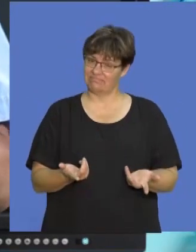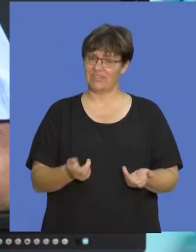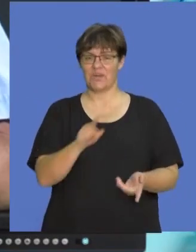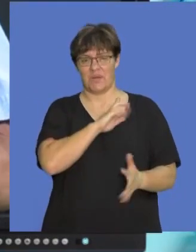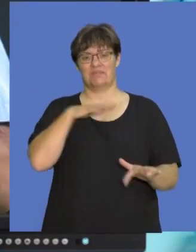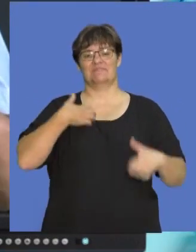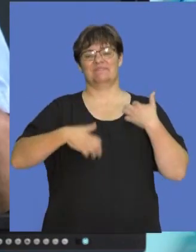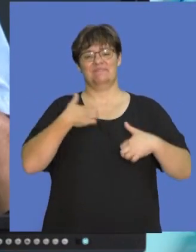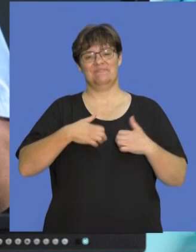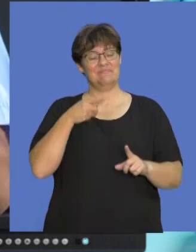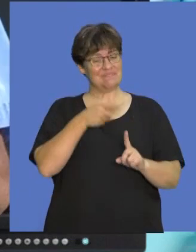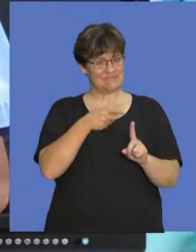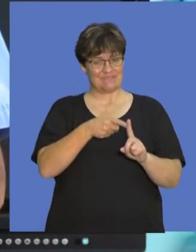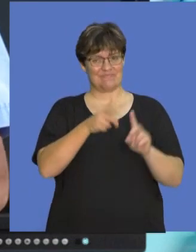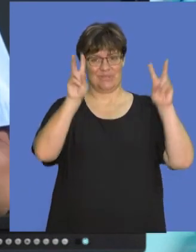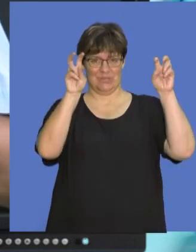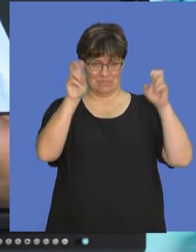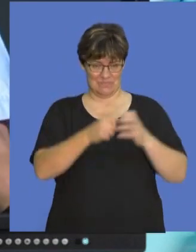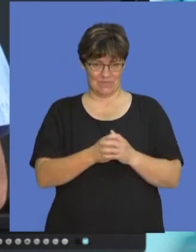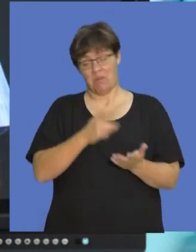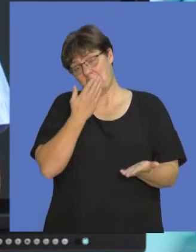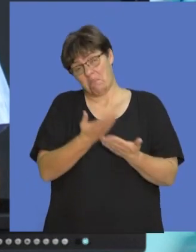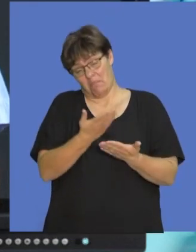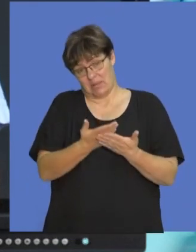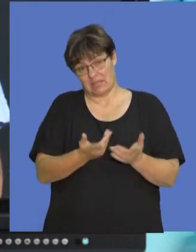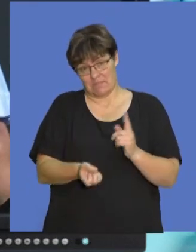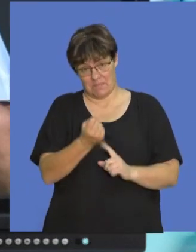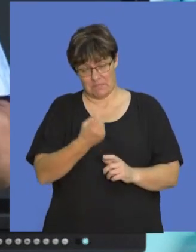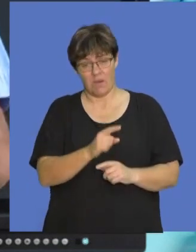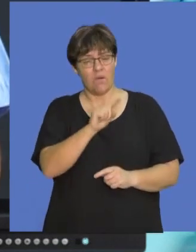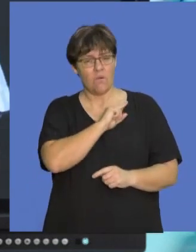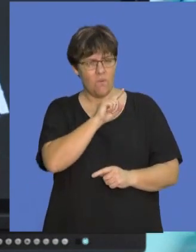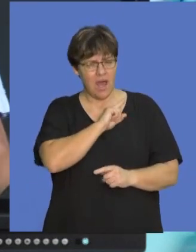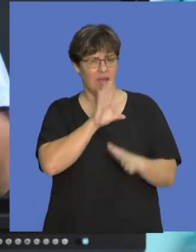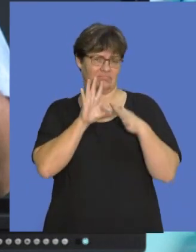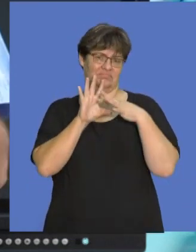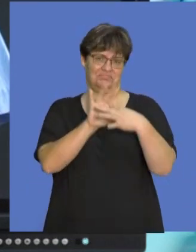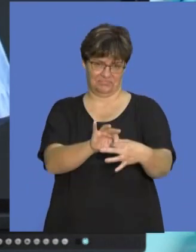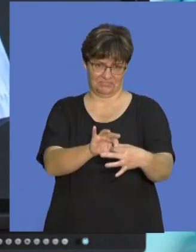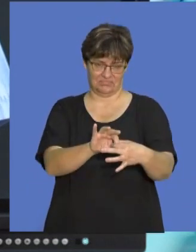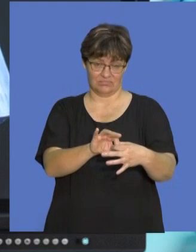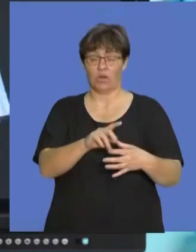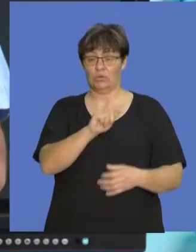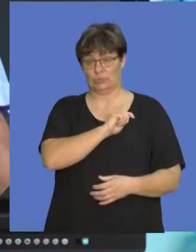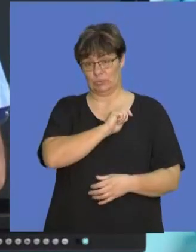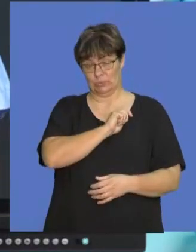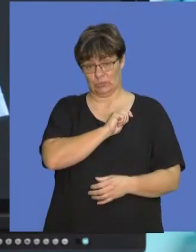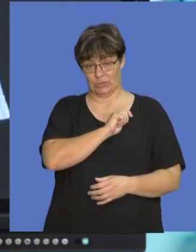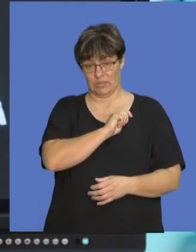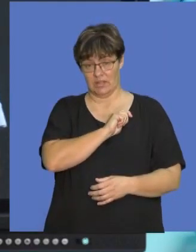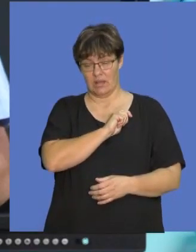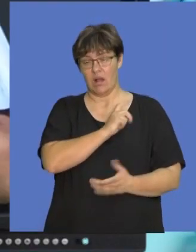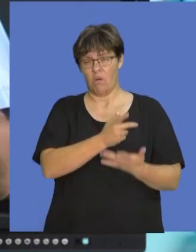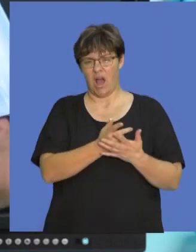get excited about this particular topic of probability, because it's so relevant and it's so real. And even though we're